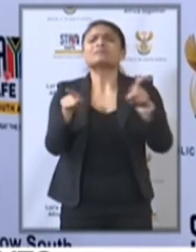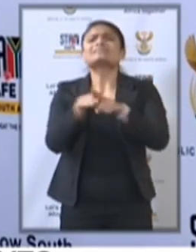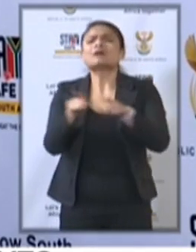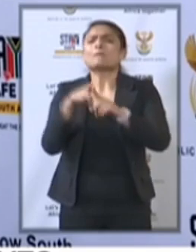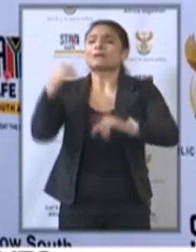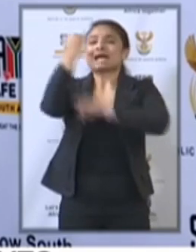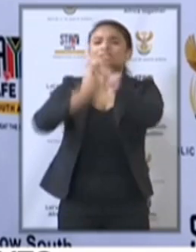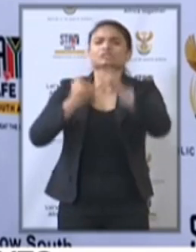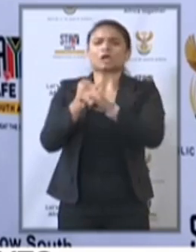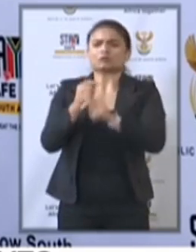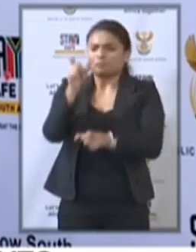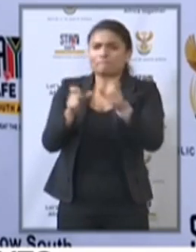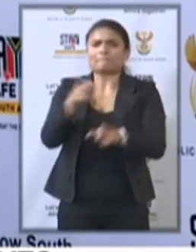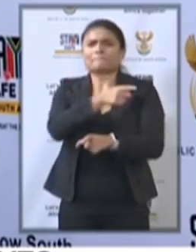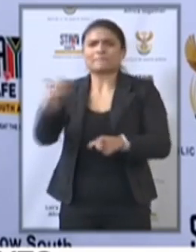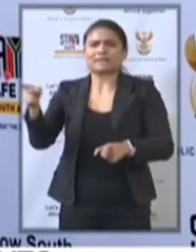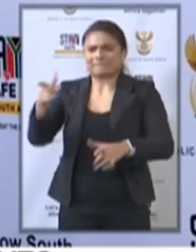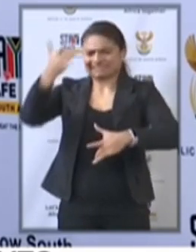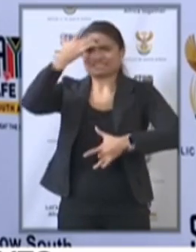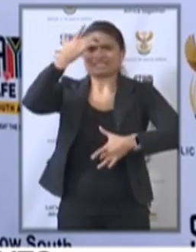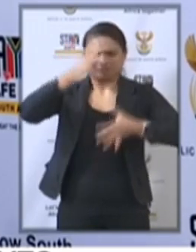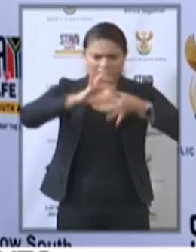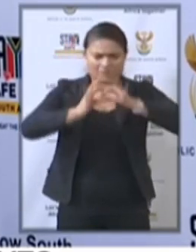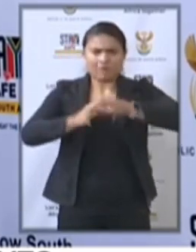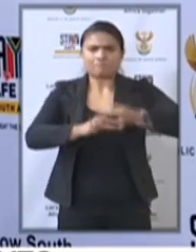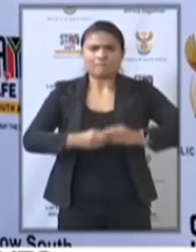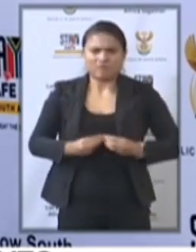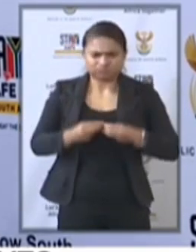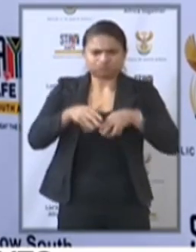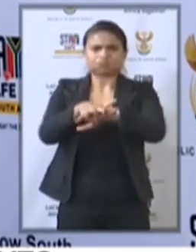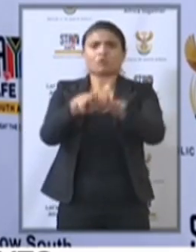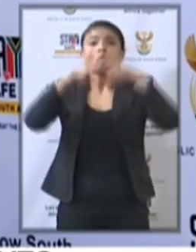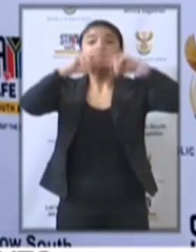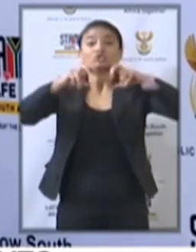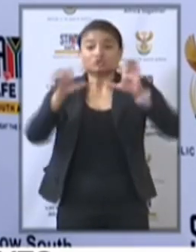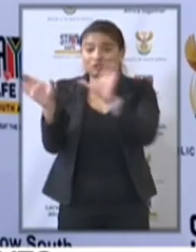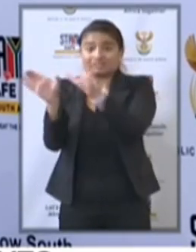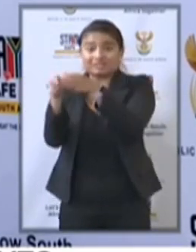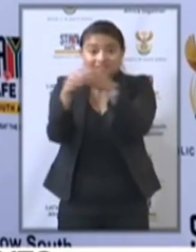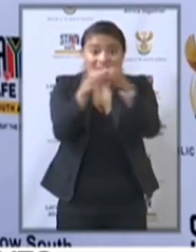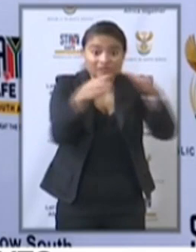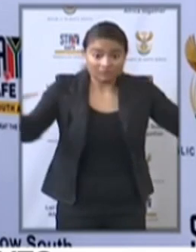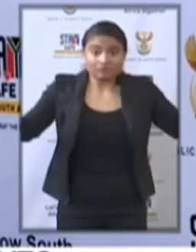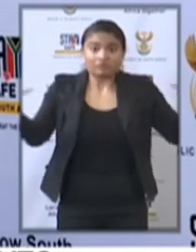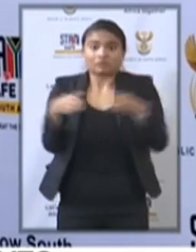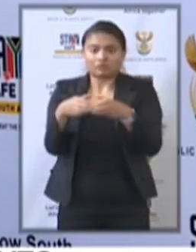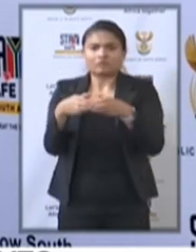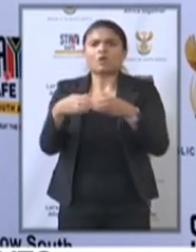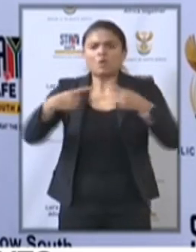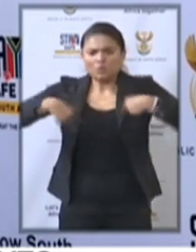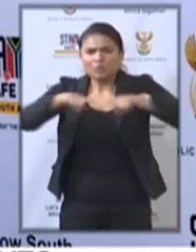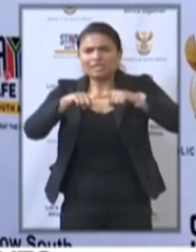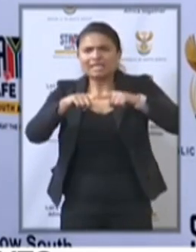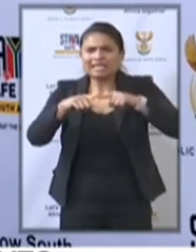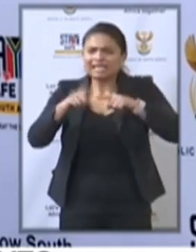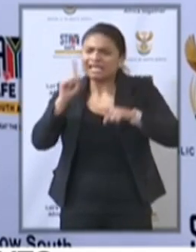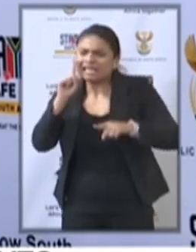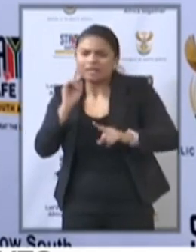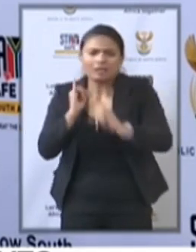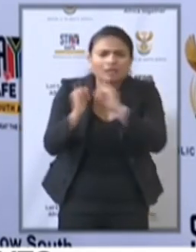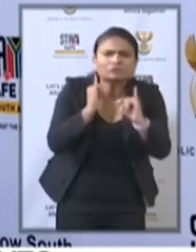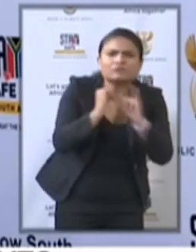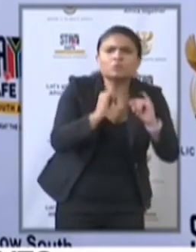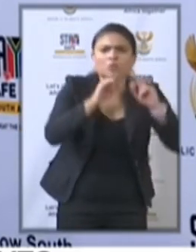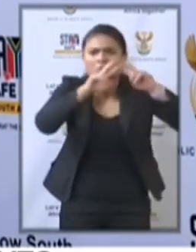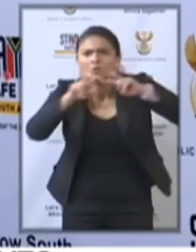Engineering and Biotechnology, amongst others, are already conducting tests or ready to receive samples from